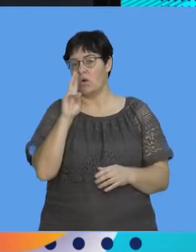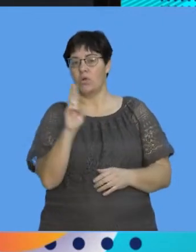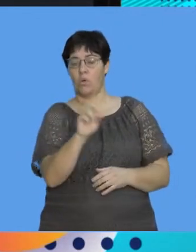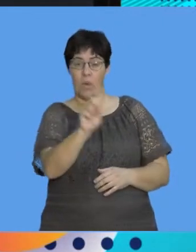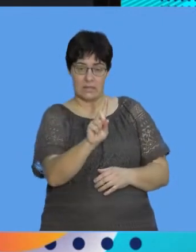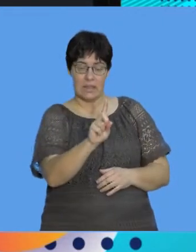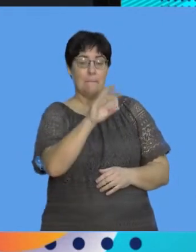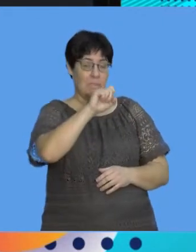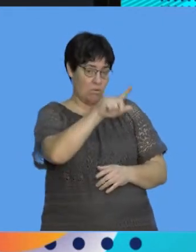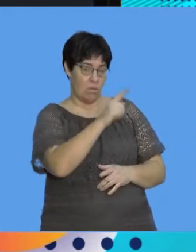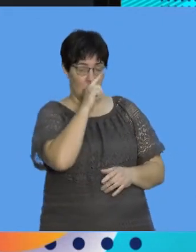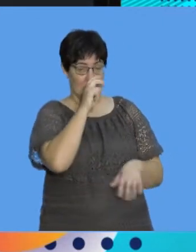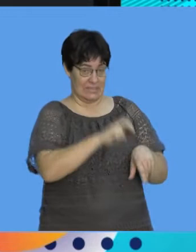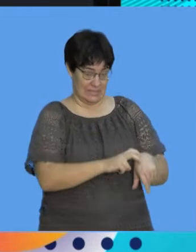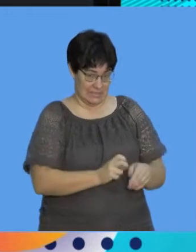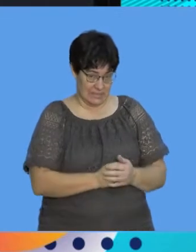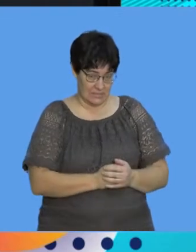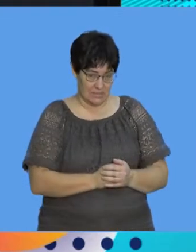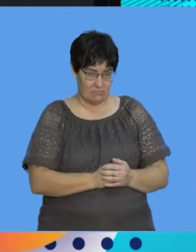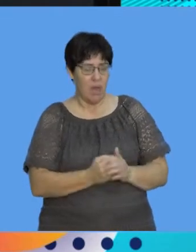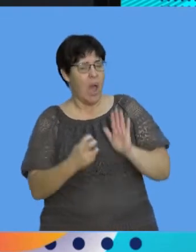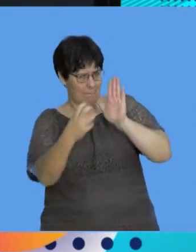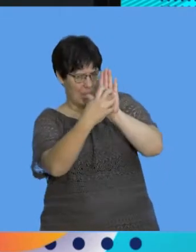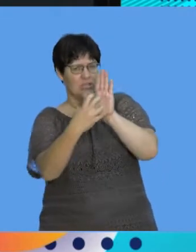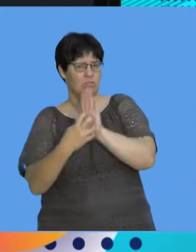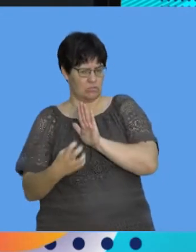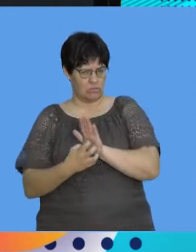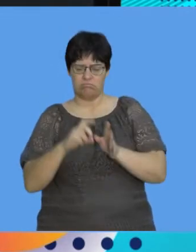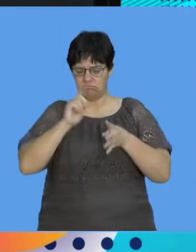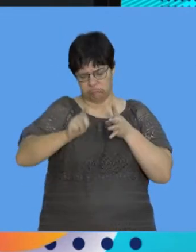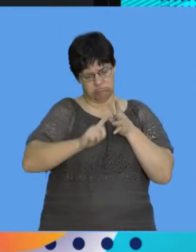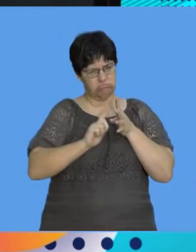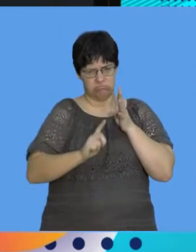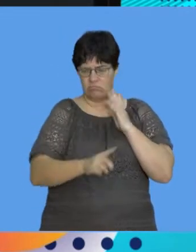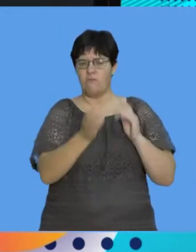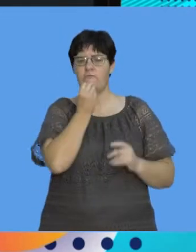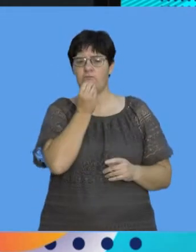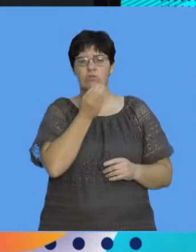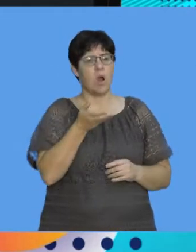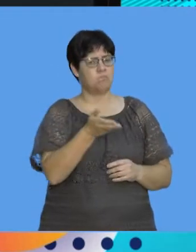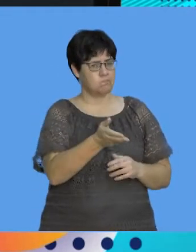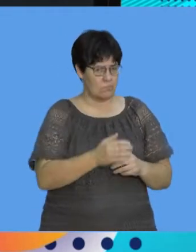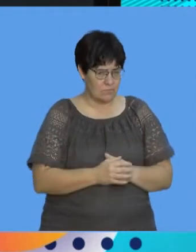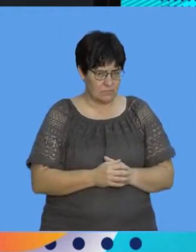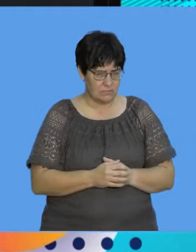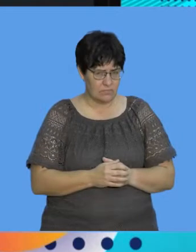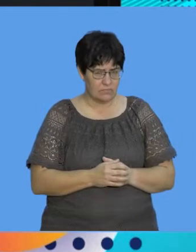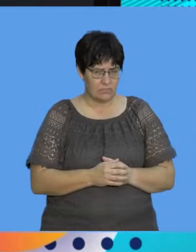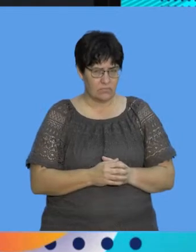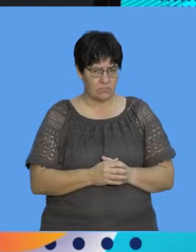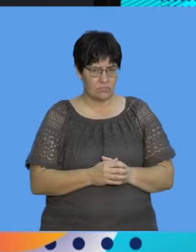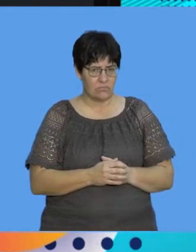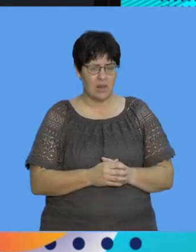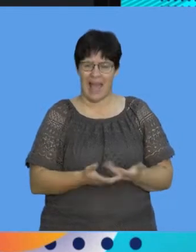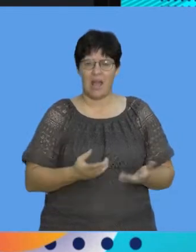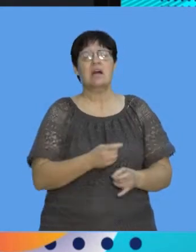going to have a look at the minerals that you need. I'm going to show you a few pictures of the kinds of foods that you're going to find them in.